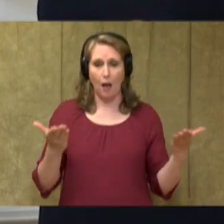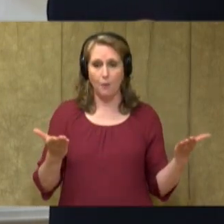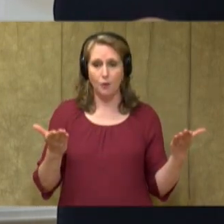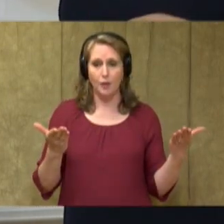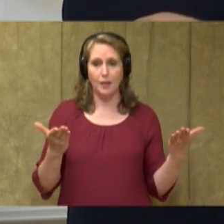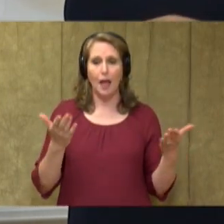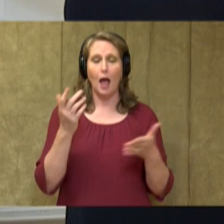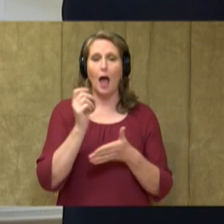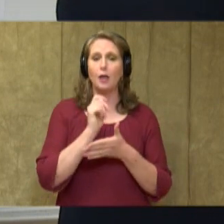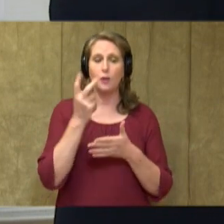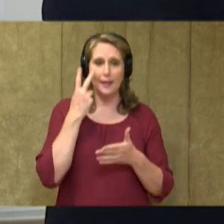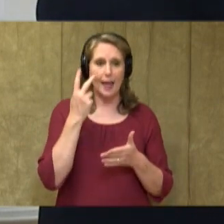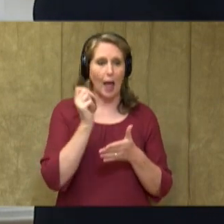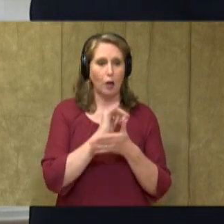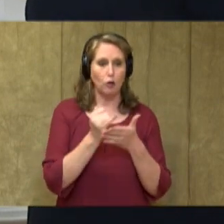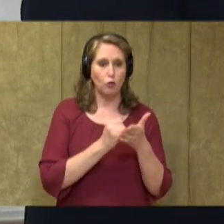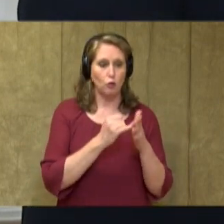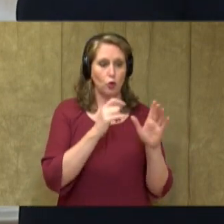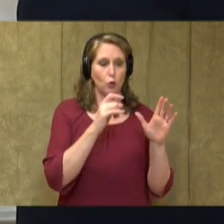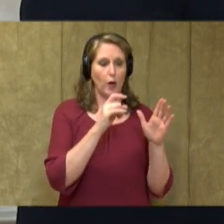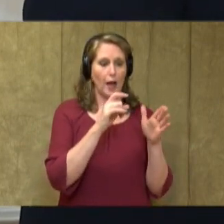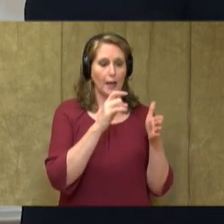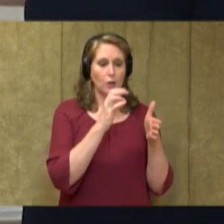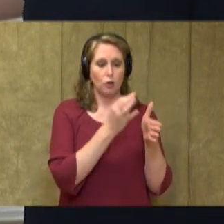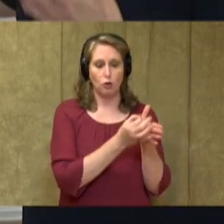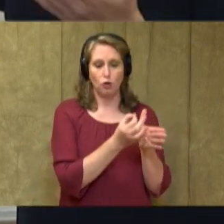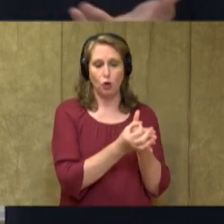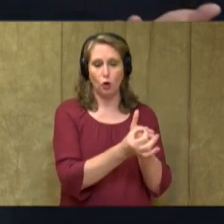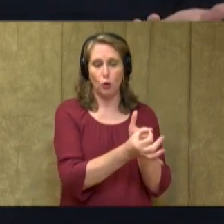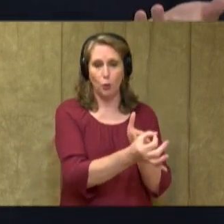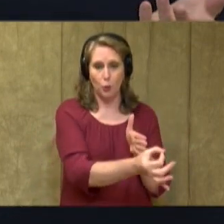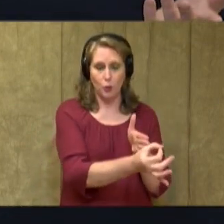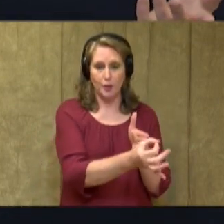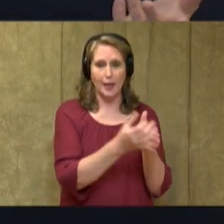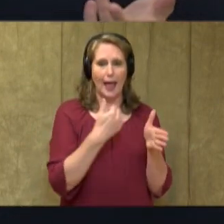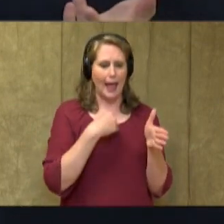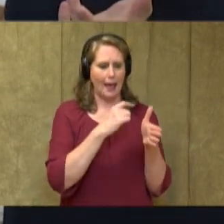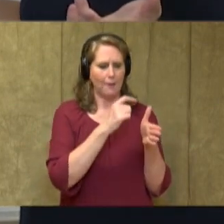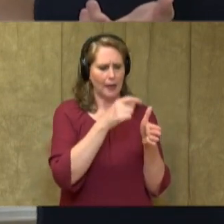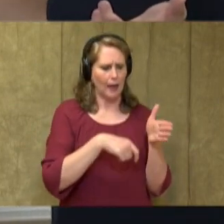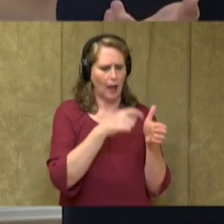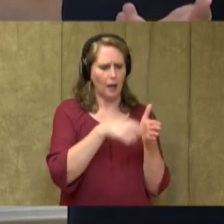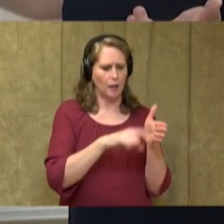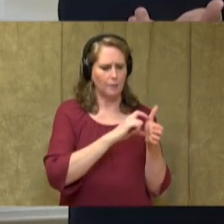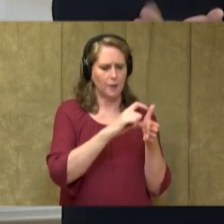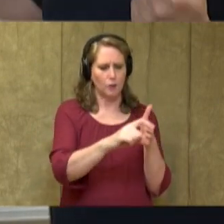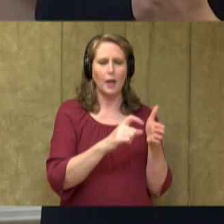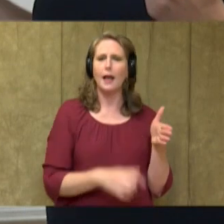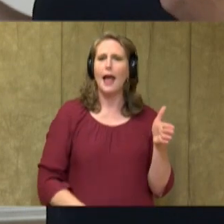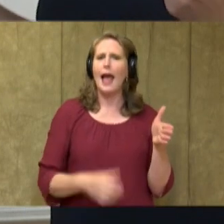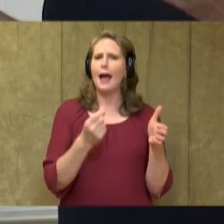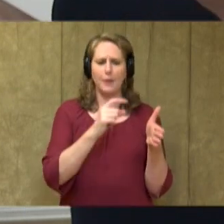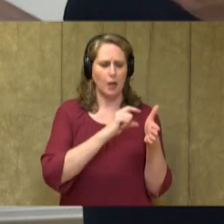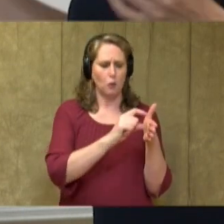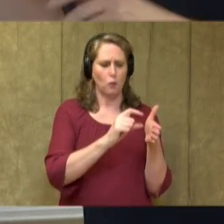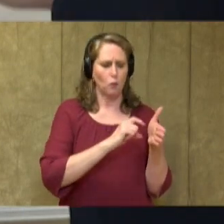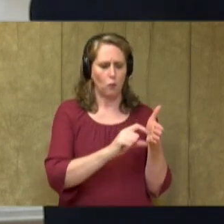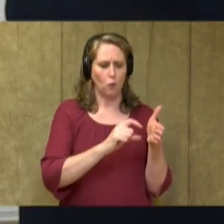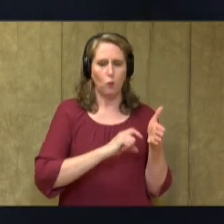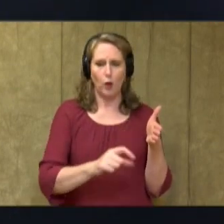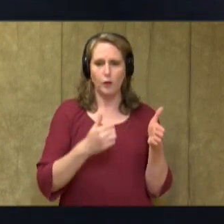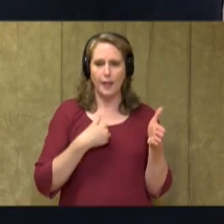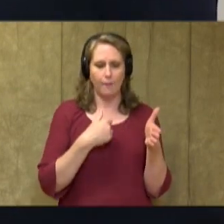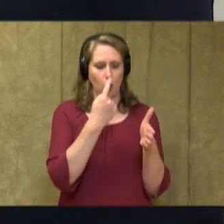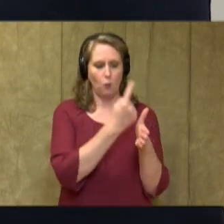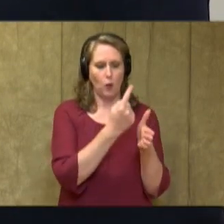that I drew some circles and I have them in columns and rows. So I ask myself, how many rows do I have? Well, we